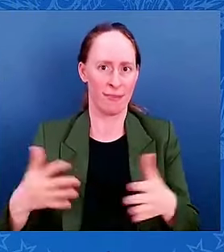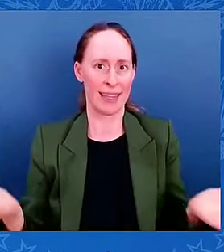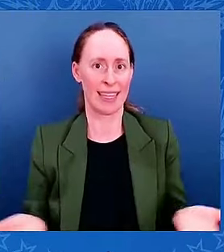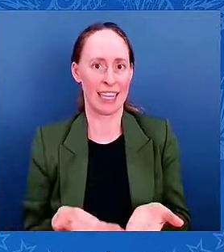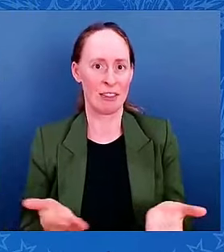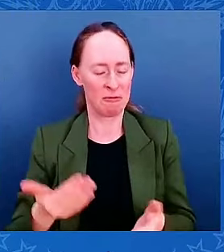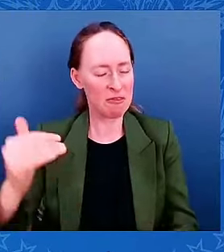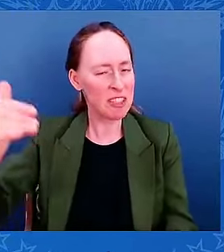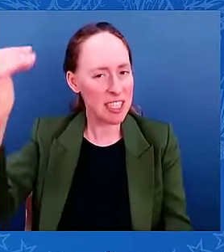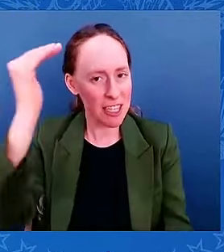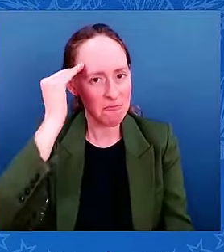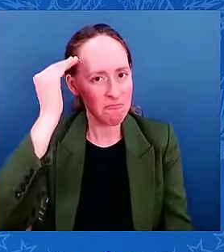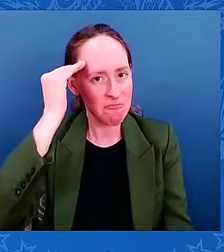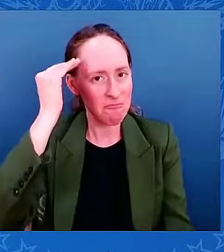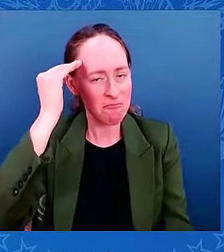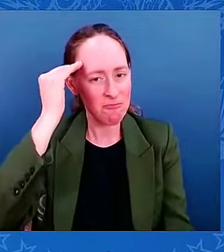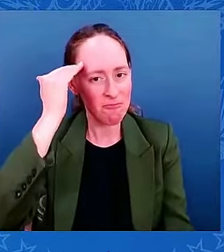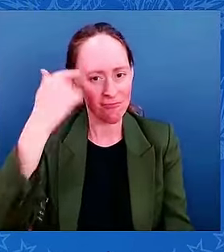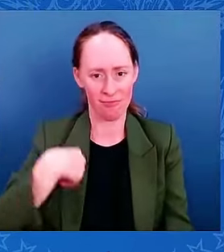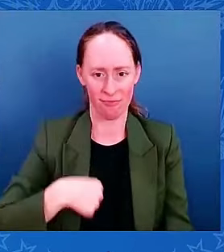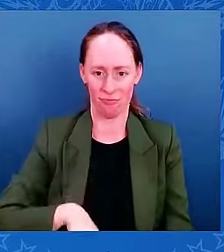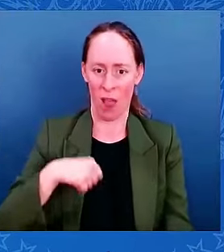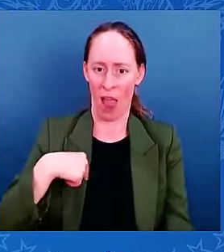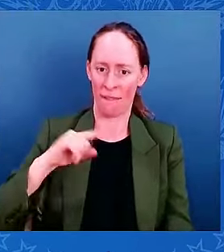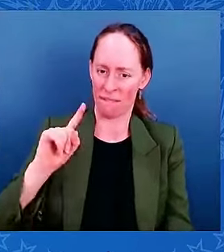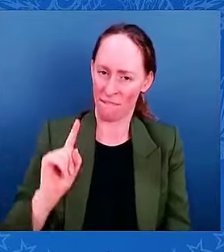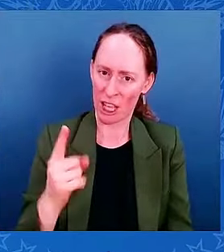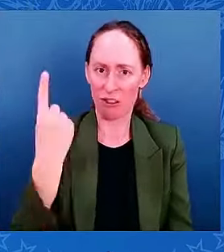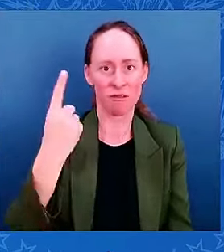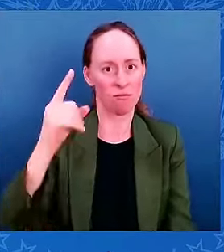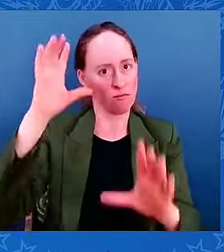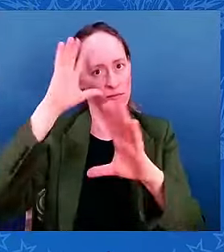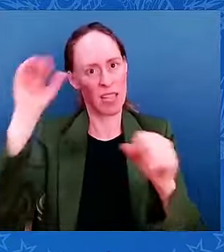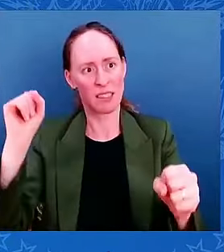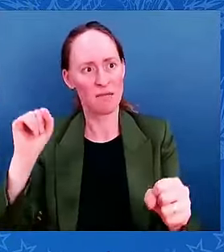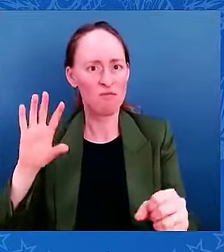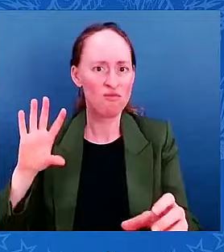line and do it with the U.S. government.